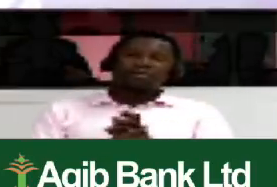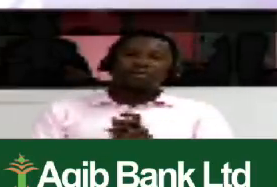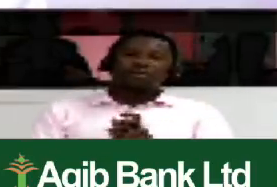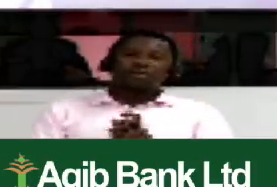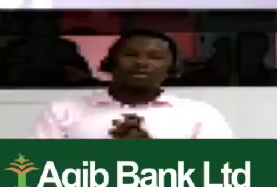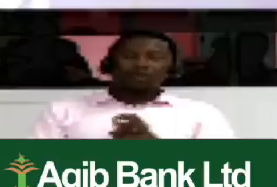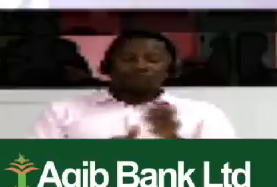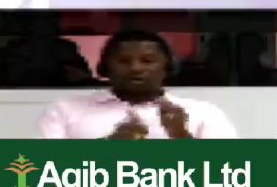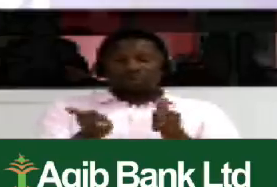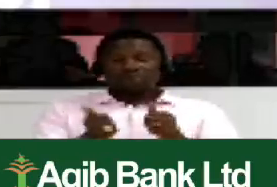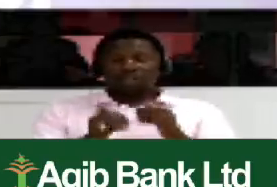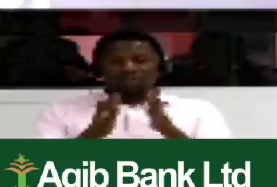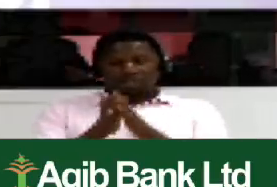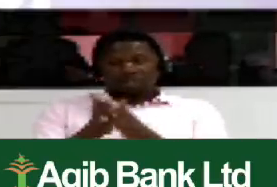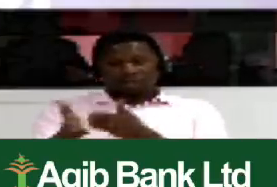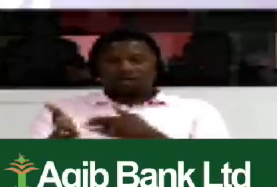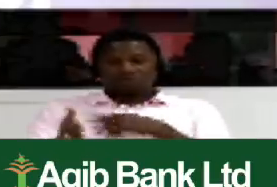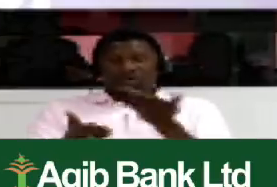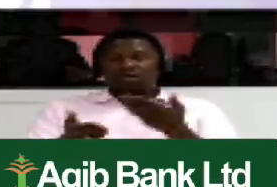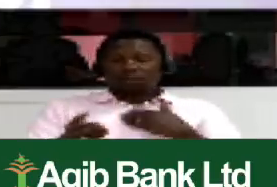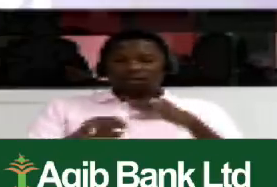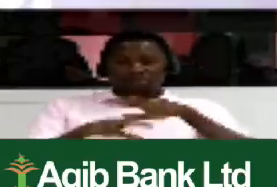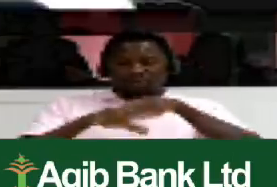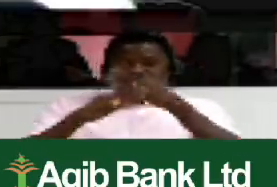that was where I was locked up.